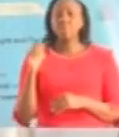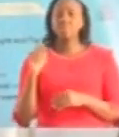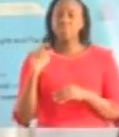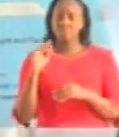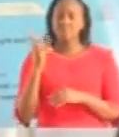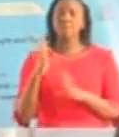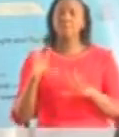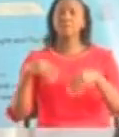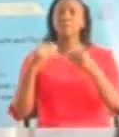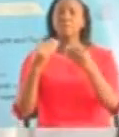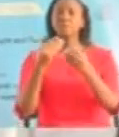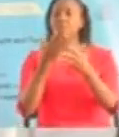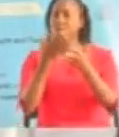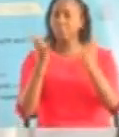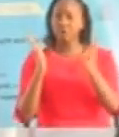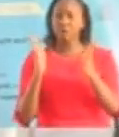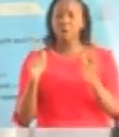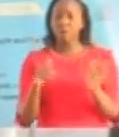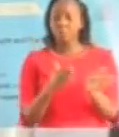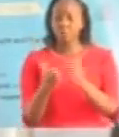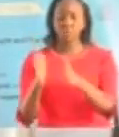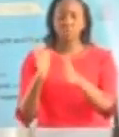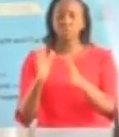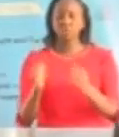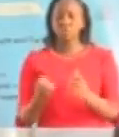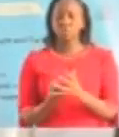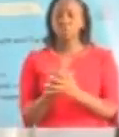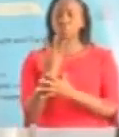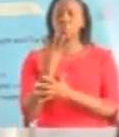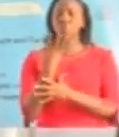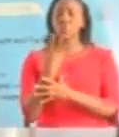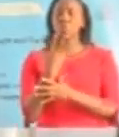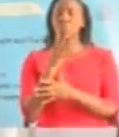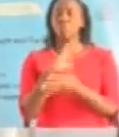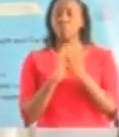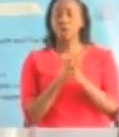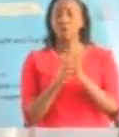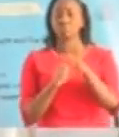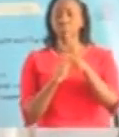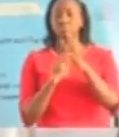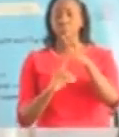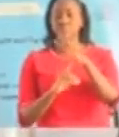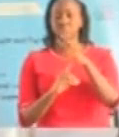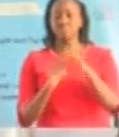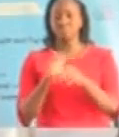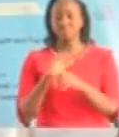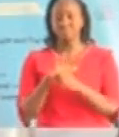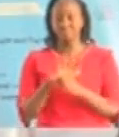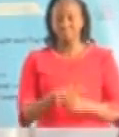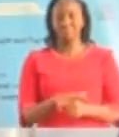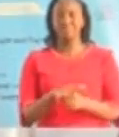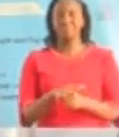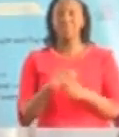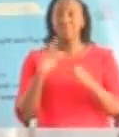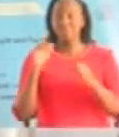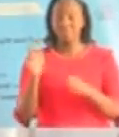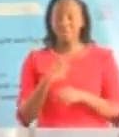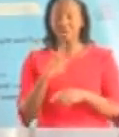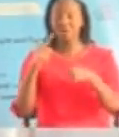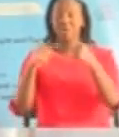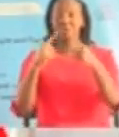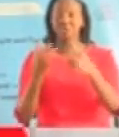the opportunity to grow and thrive at the university without discrimination. We shall continue to promote diversity.